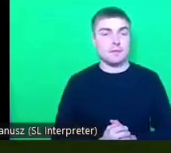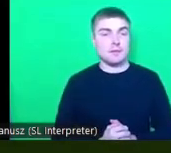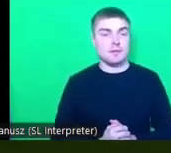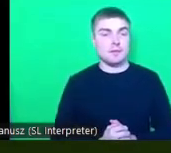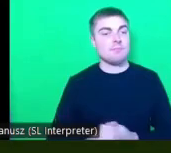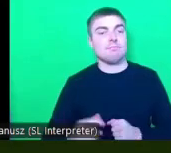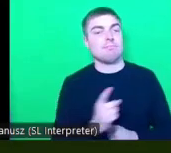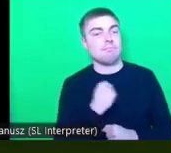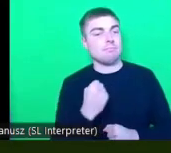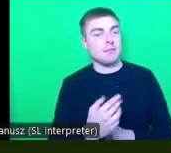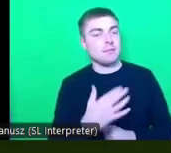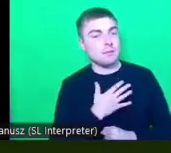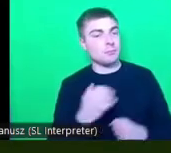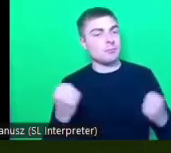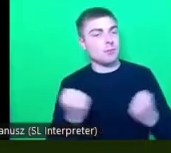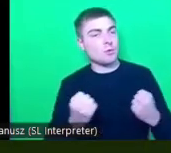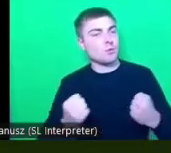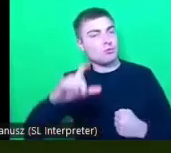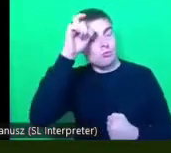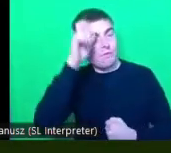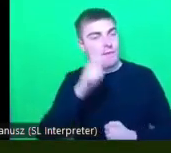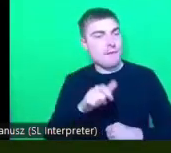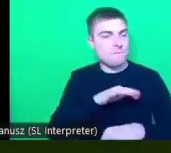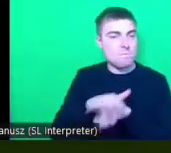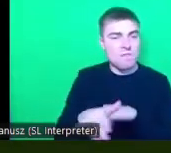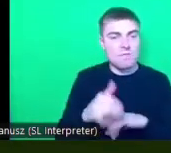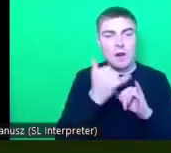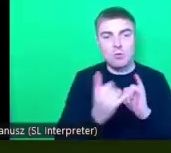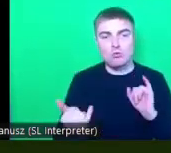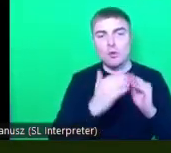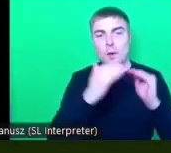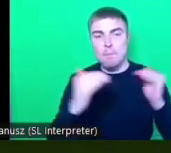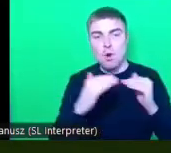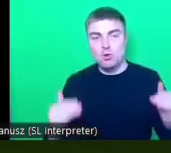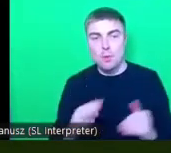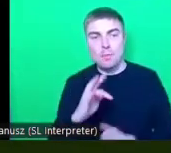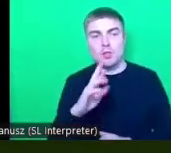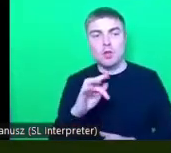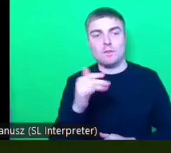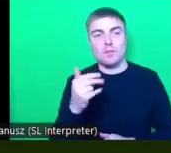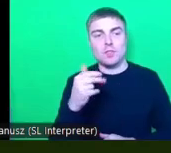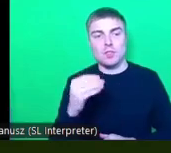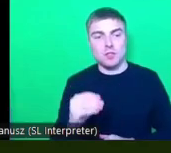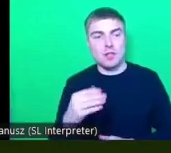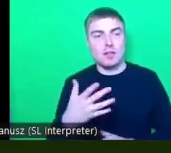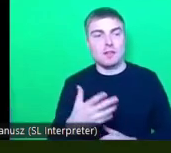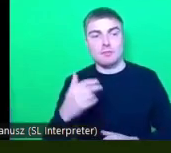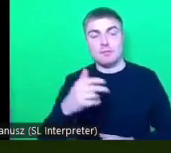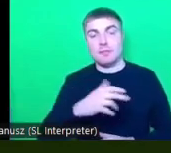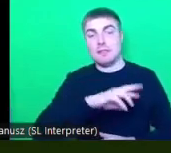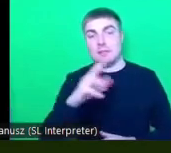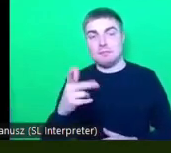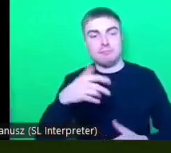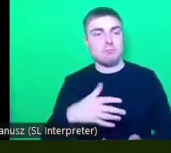human impact on all trophic levels in Scandinavia through harvest and forestry. And